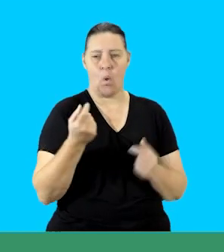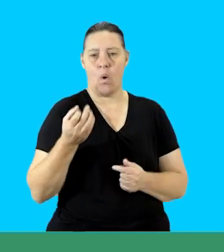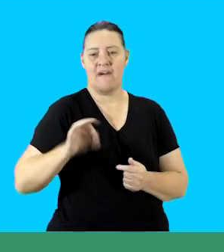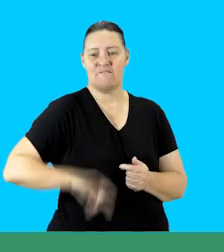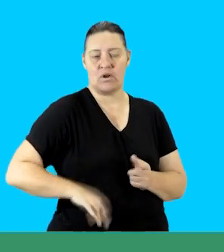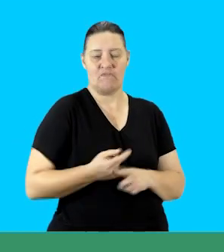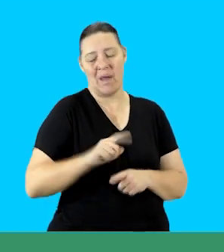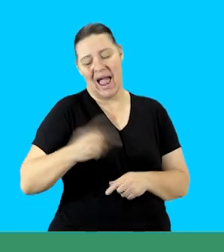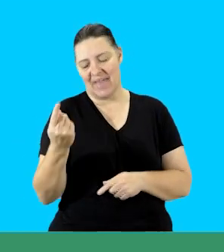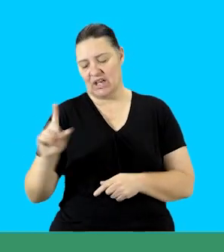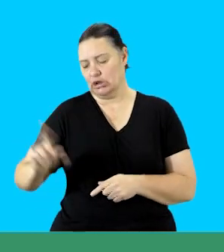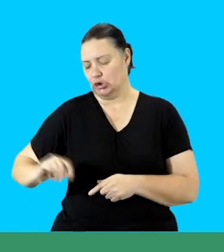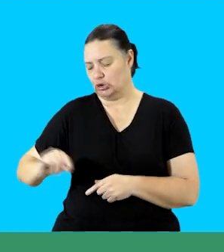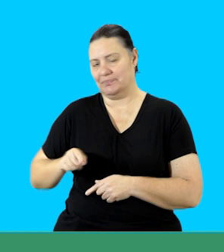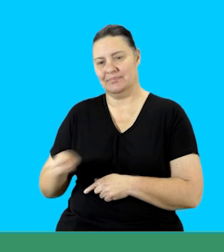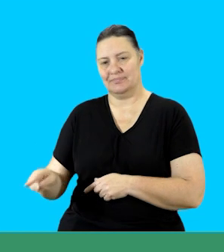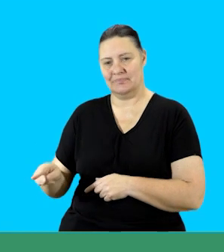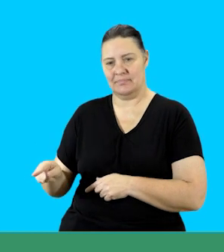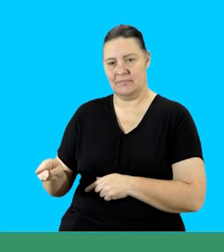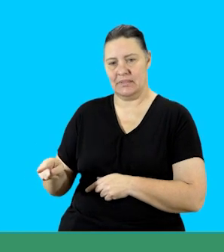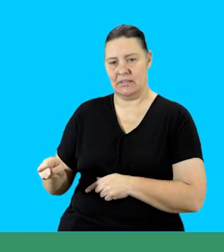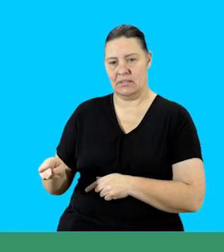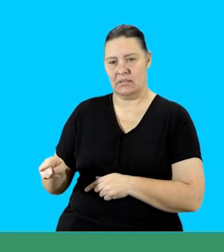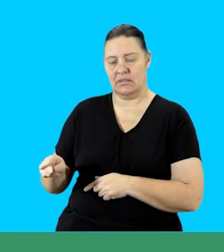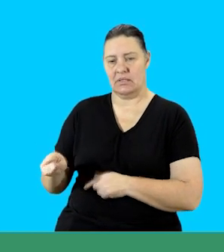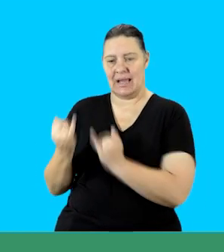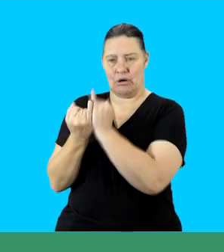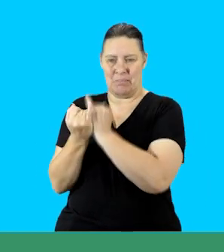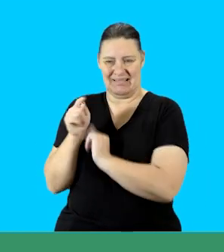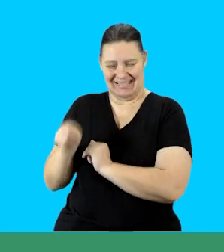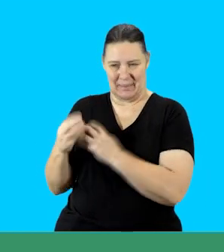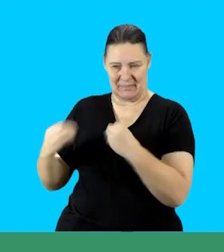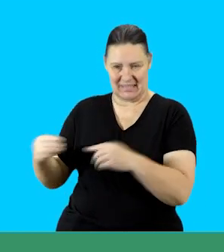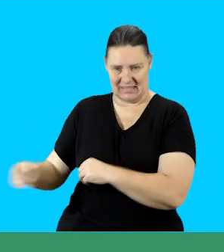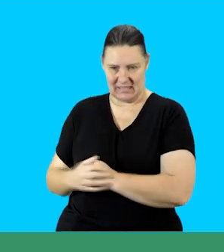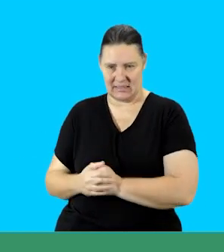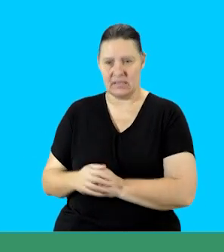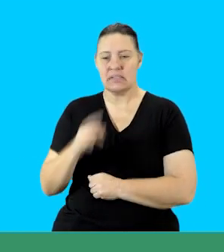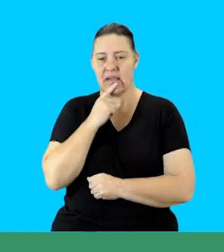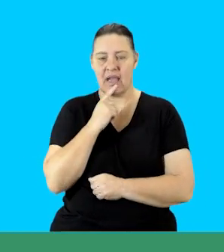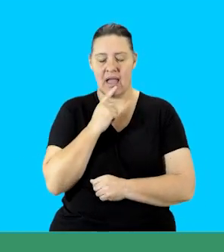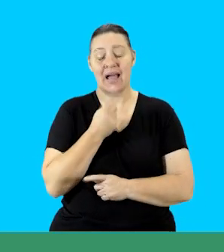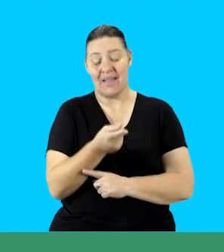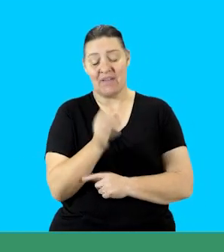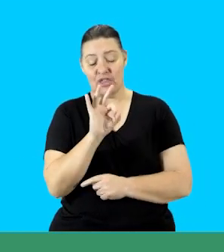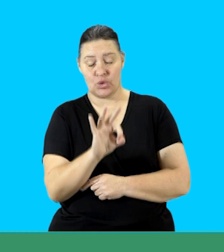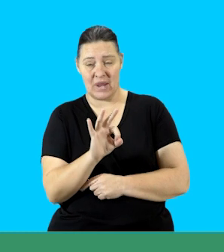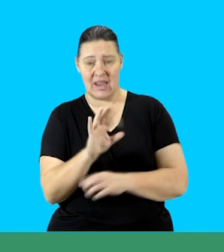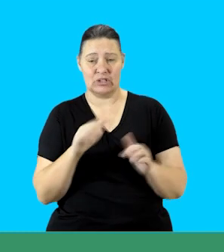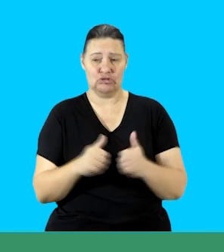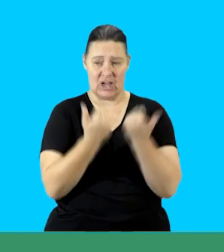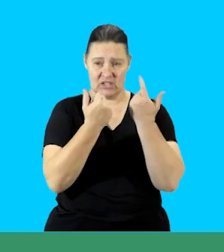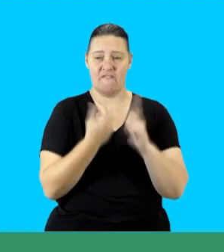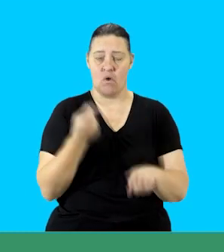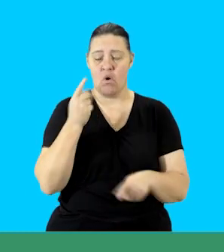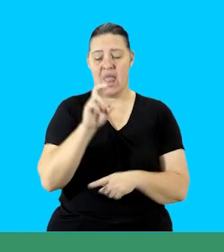rival. Question number 1 says, quote 3 challenges for NSD from the